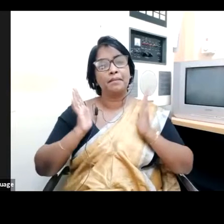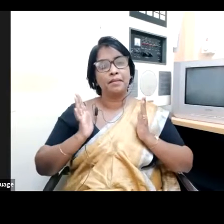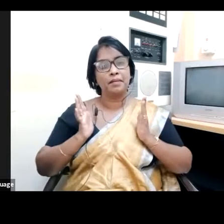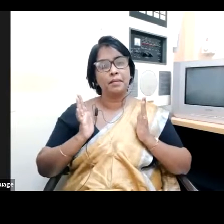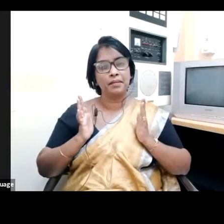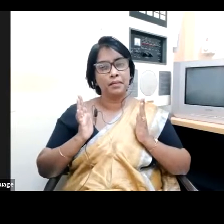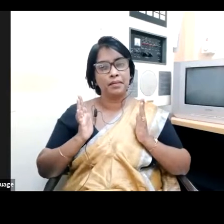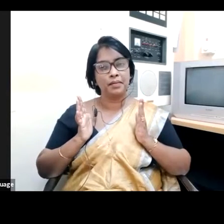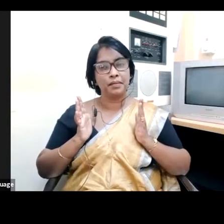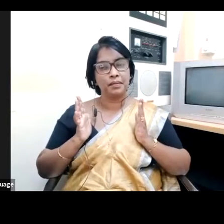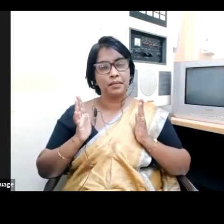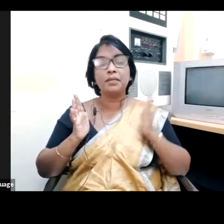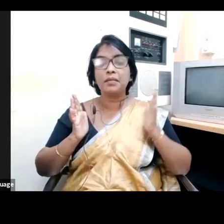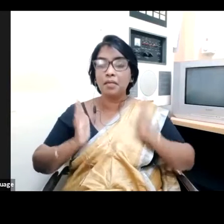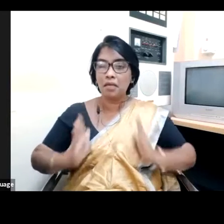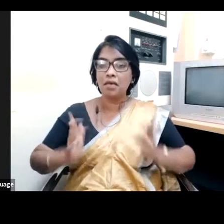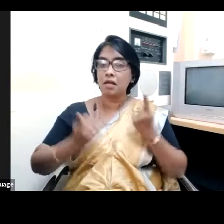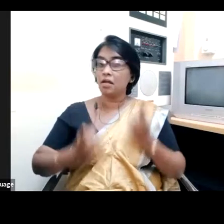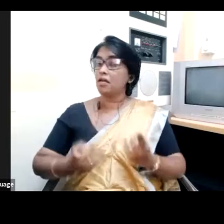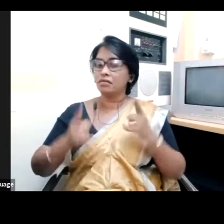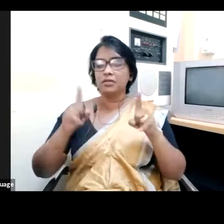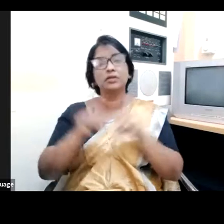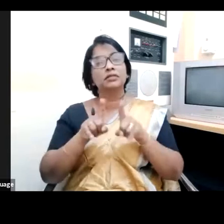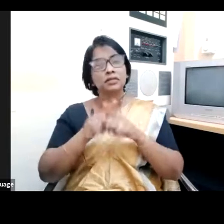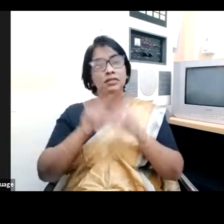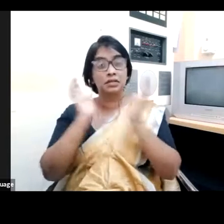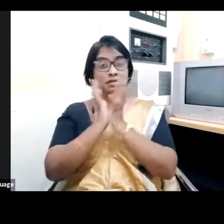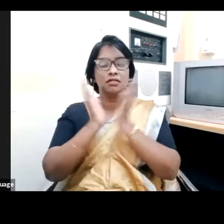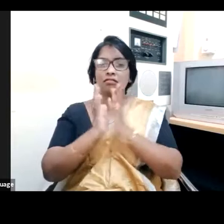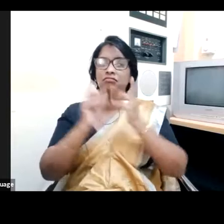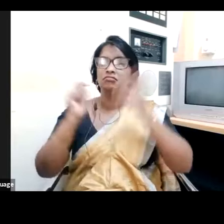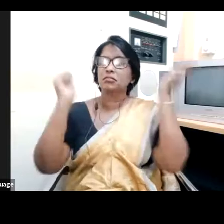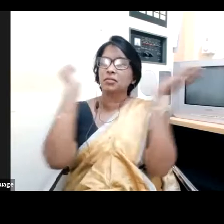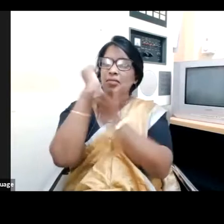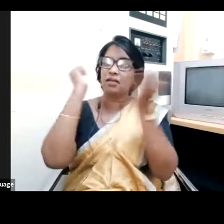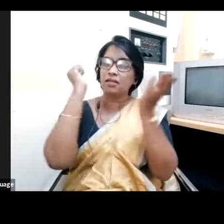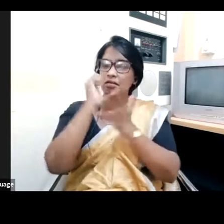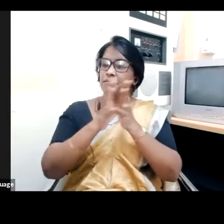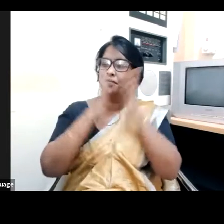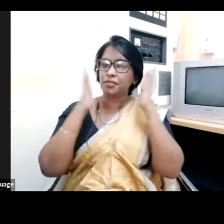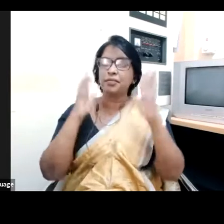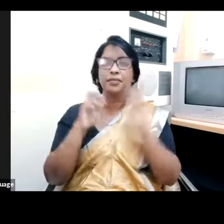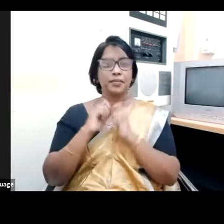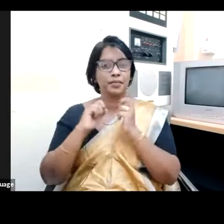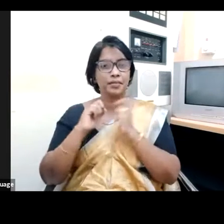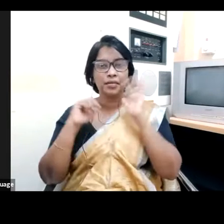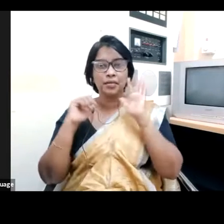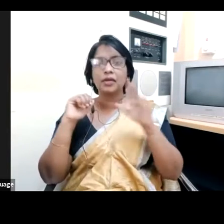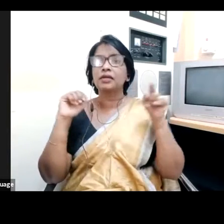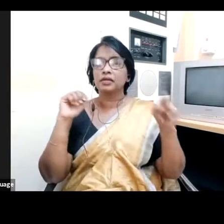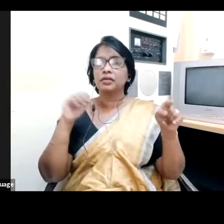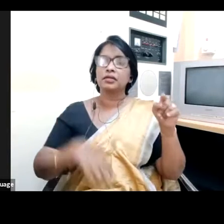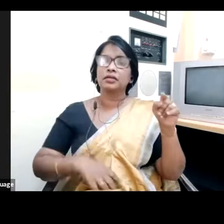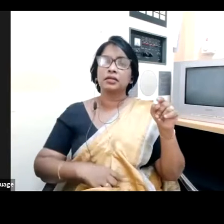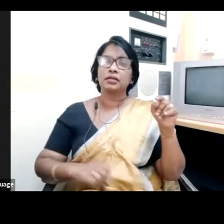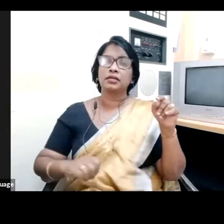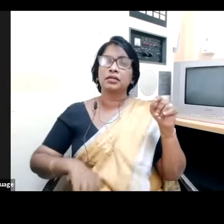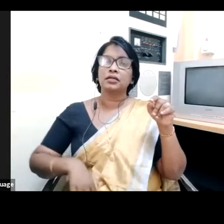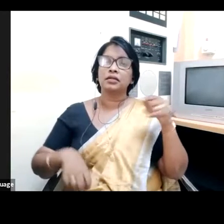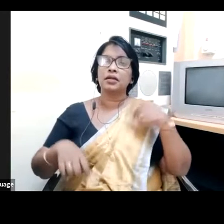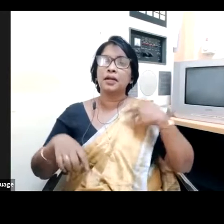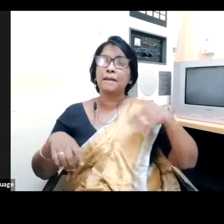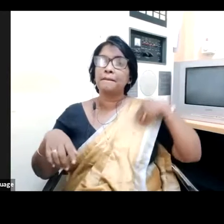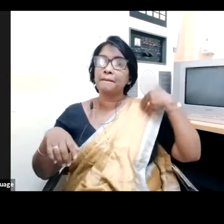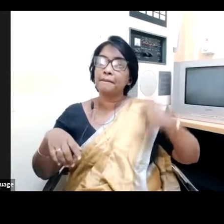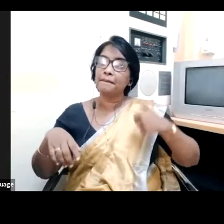human development settlement is also very high. And the main concern for sustenance and protection of natural